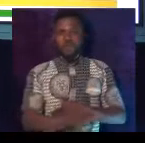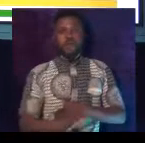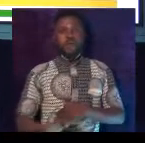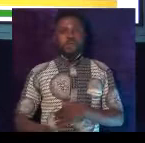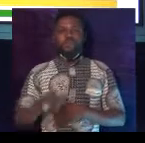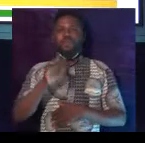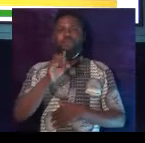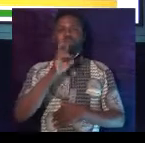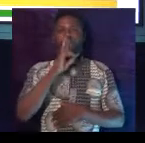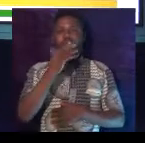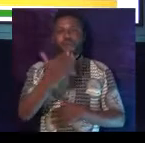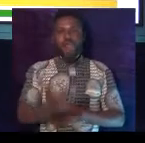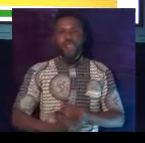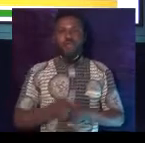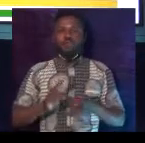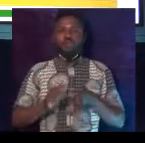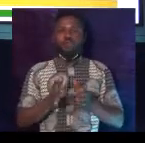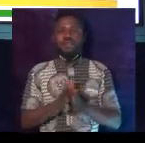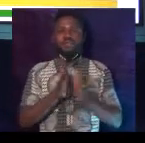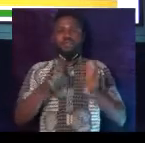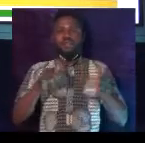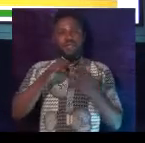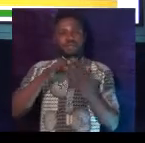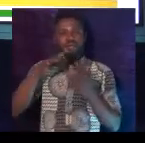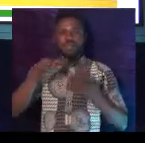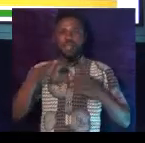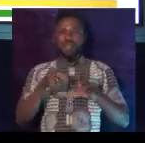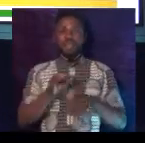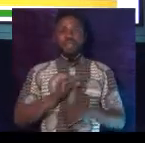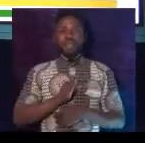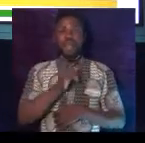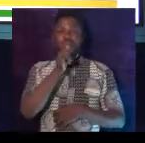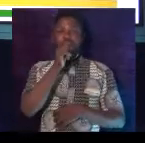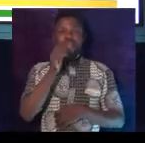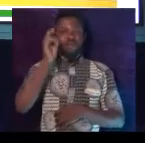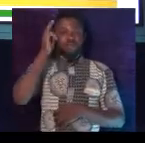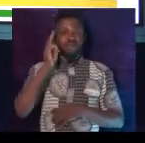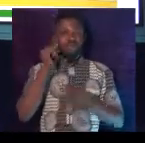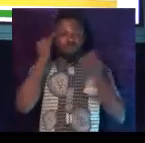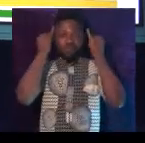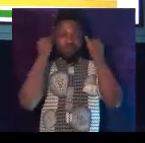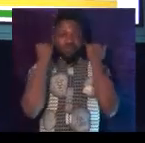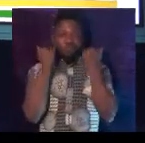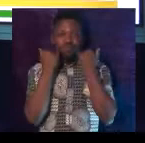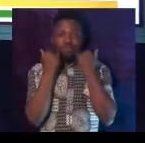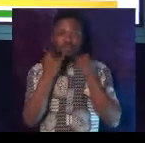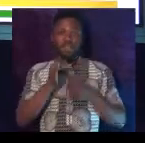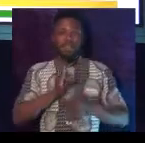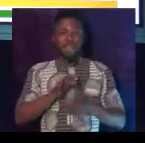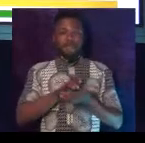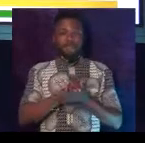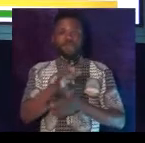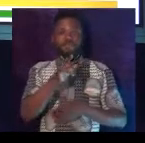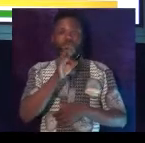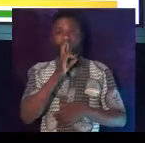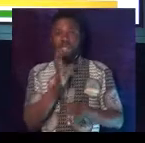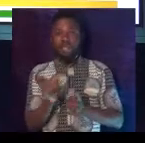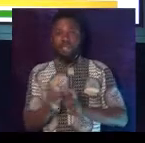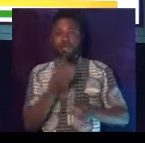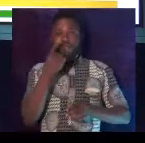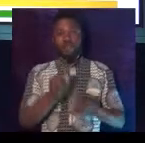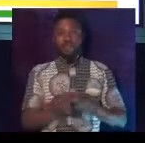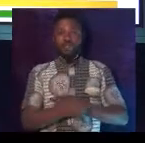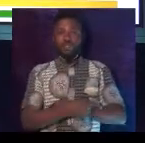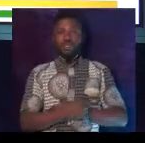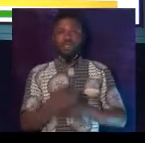Hello pupils, you are welcome to General Studies class. I am Uncle Popo. I believe you are ready